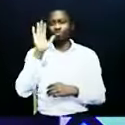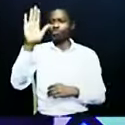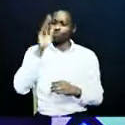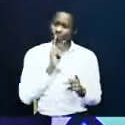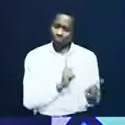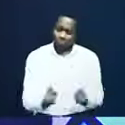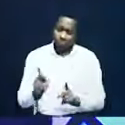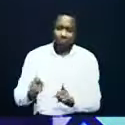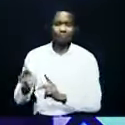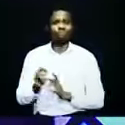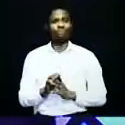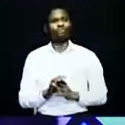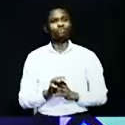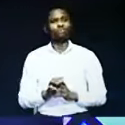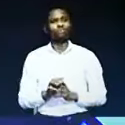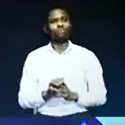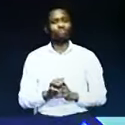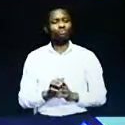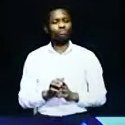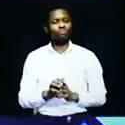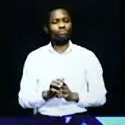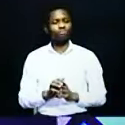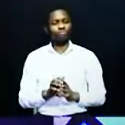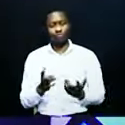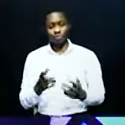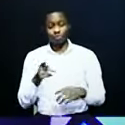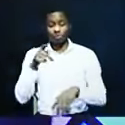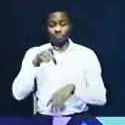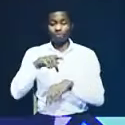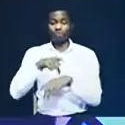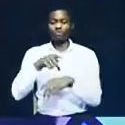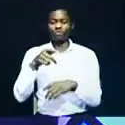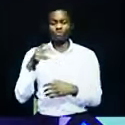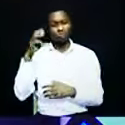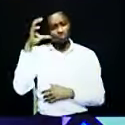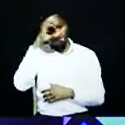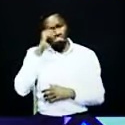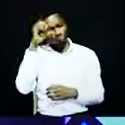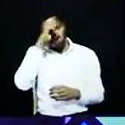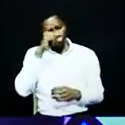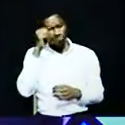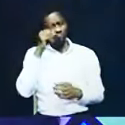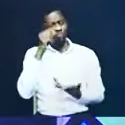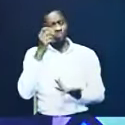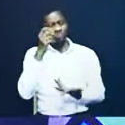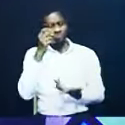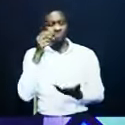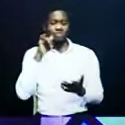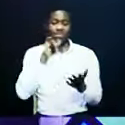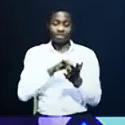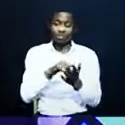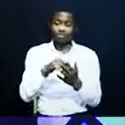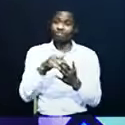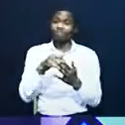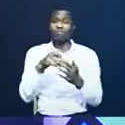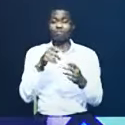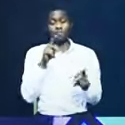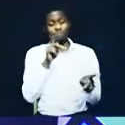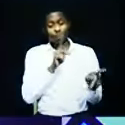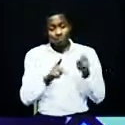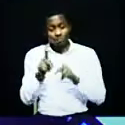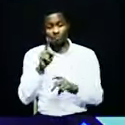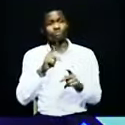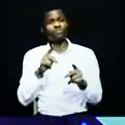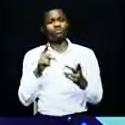schemes. He assumed that the heavens were where his audience, the people he was writing